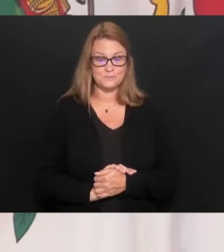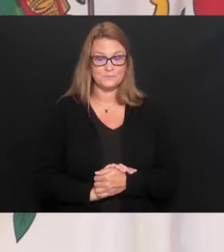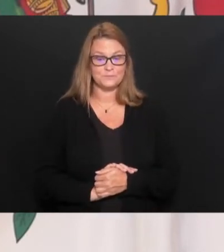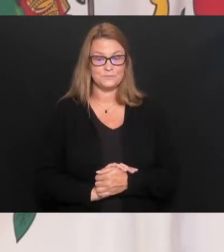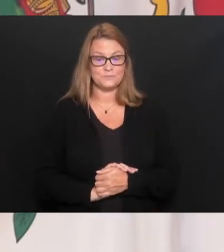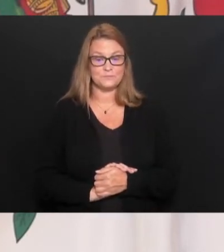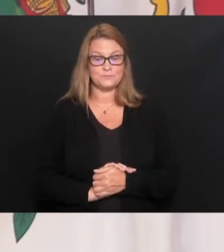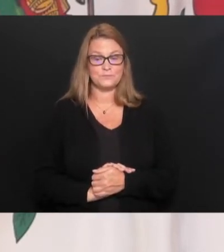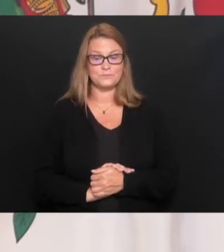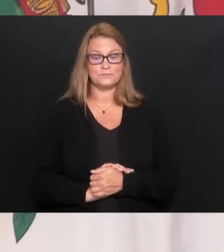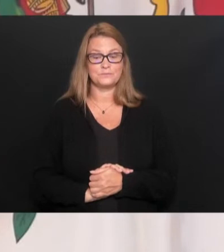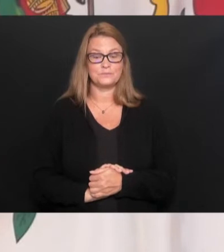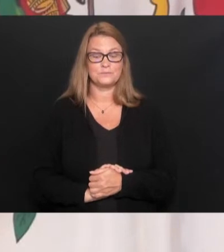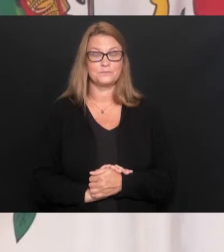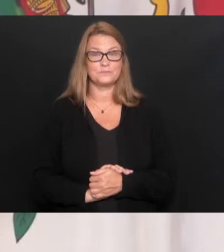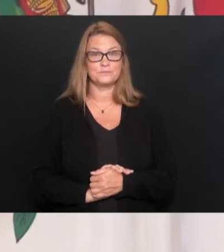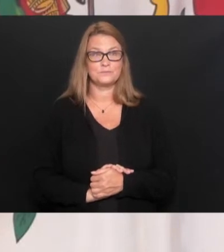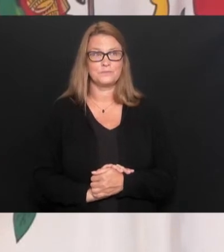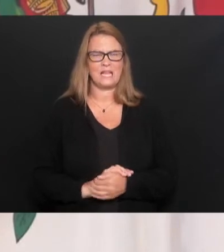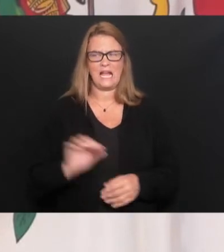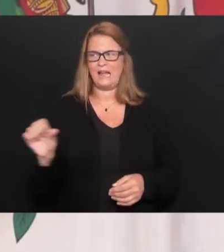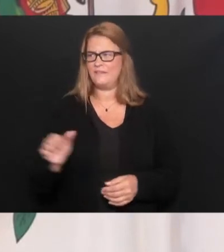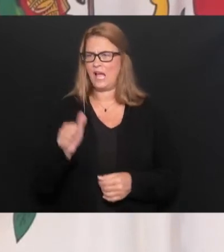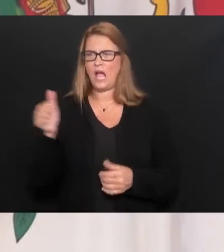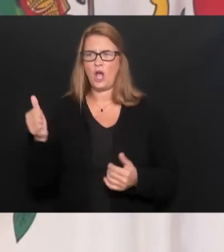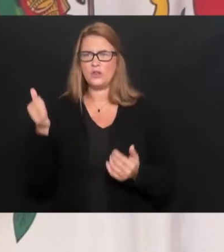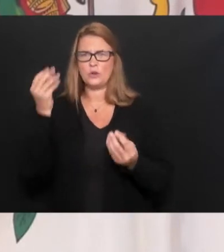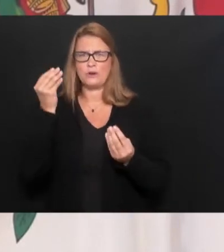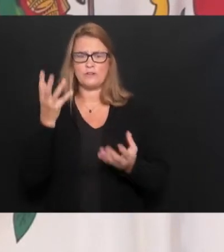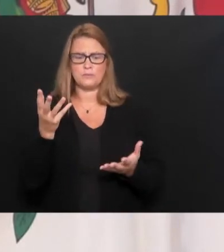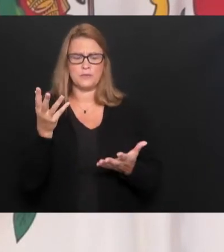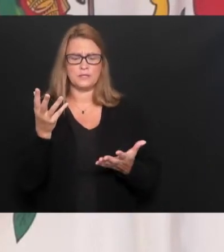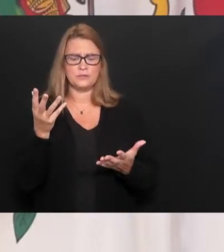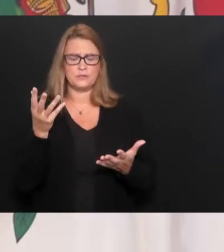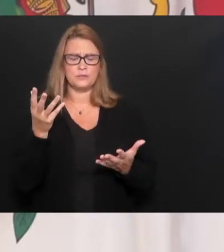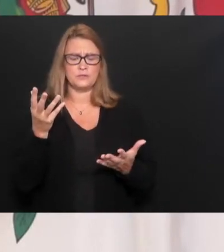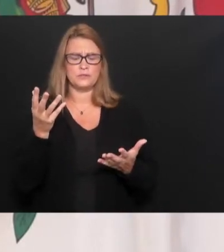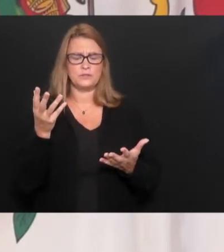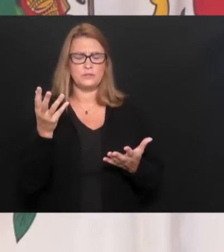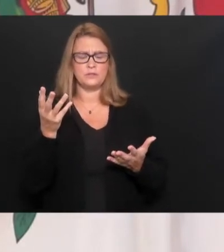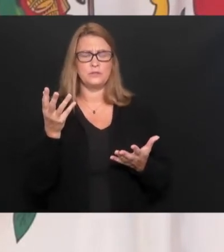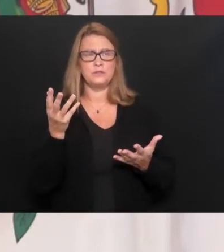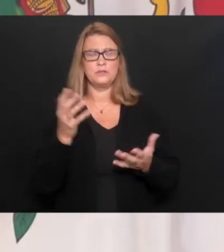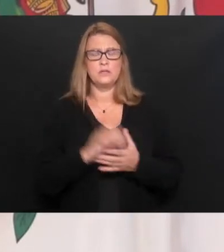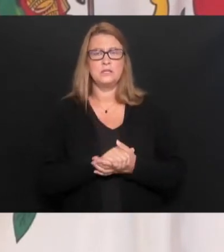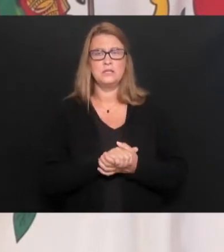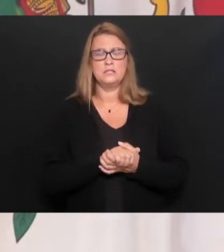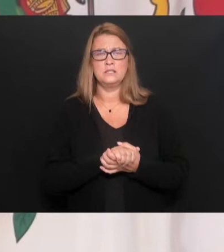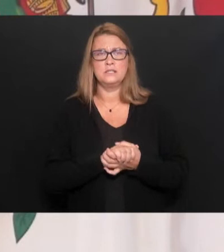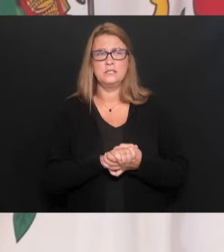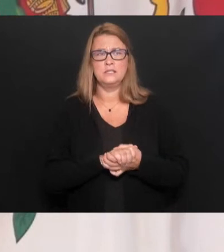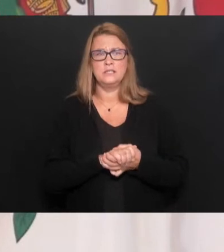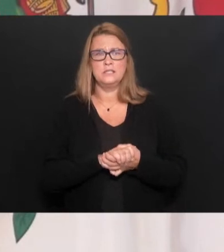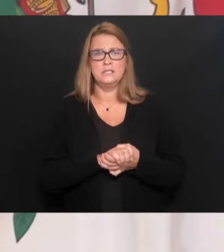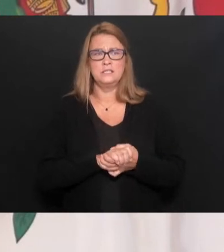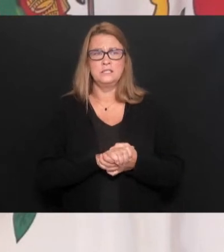Let me think if there's anything else that I've got here. You know, I've got